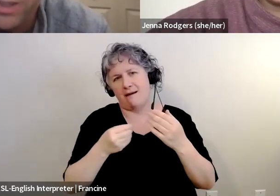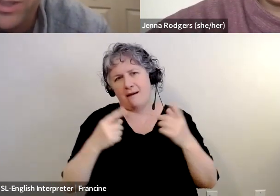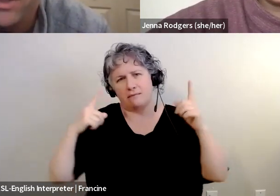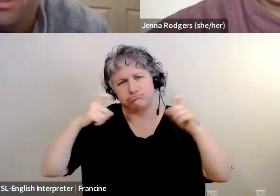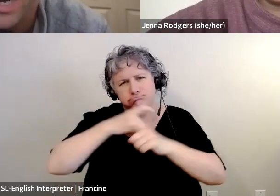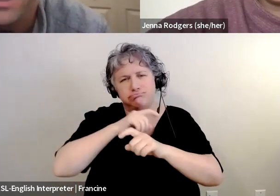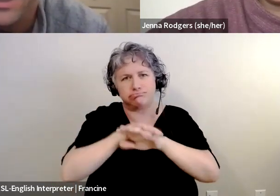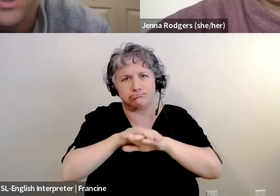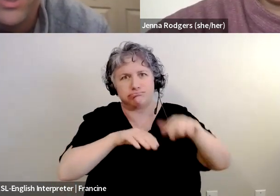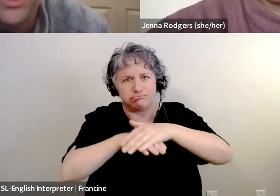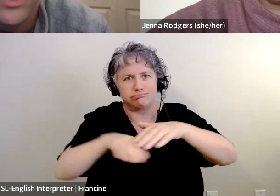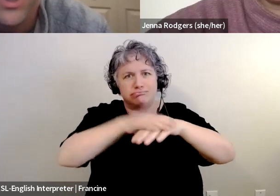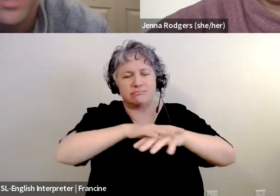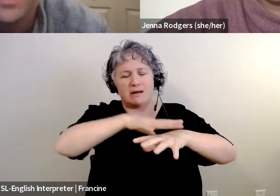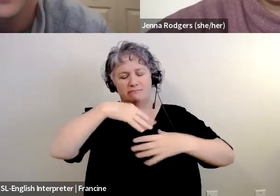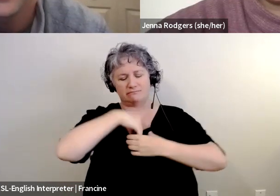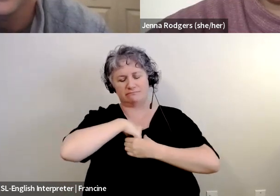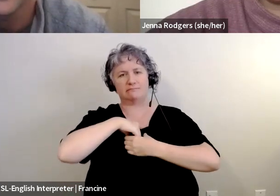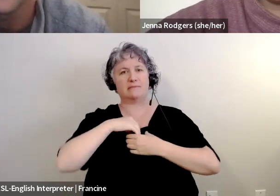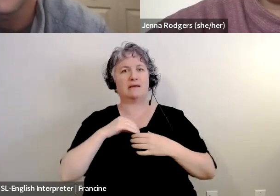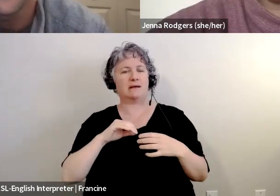just continue to practice too. So,